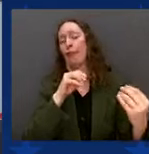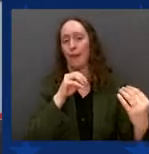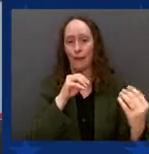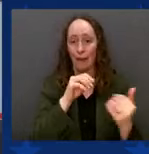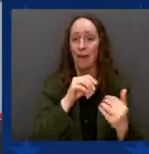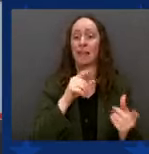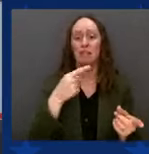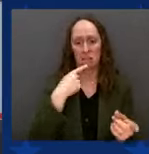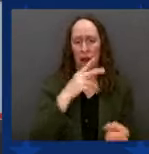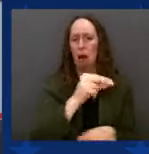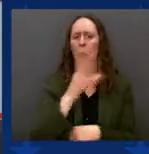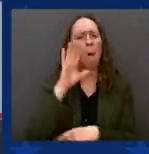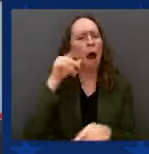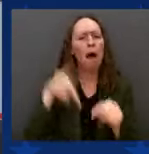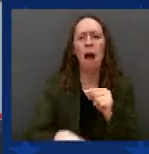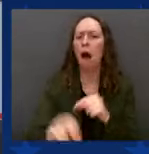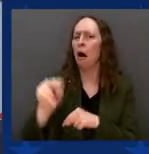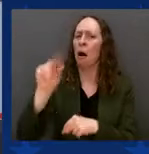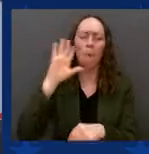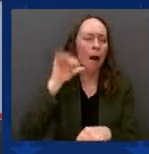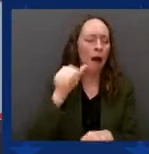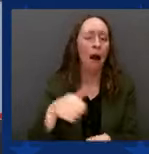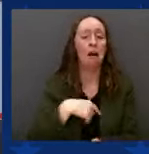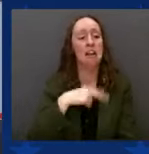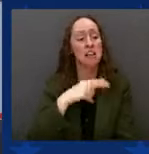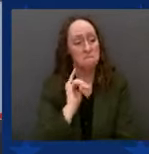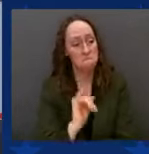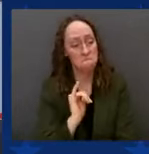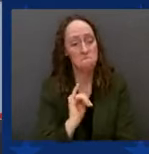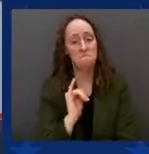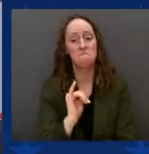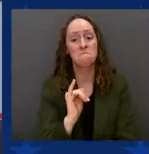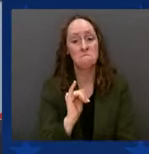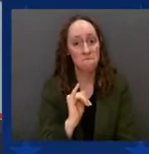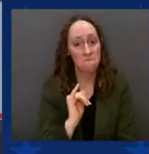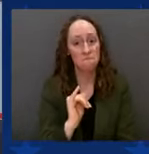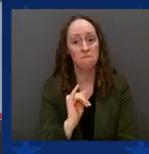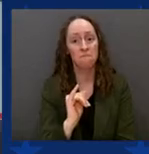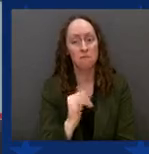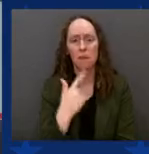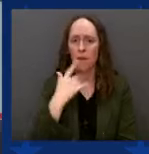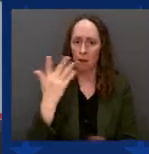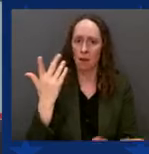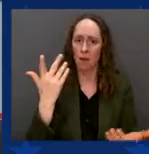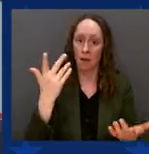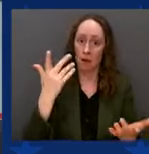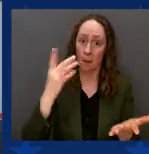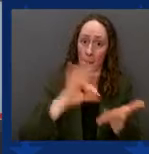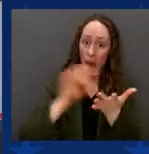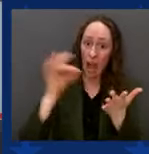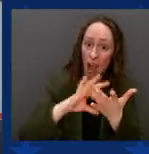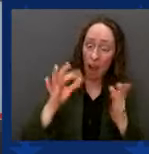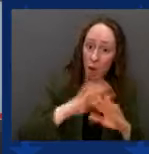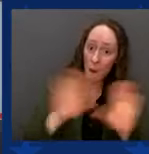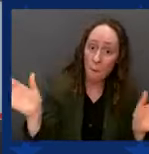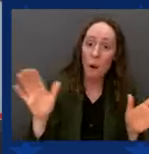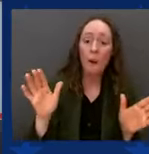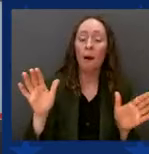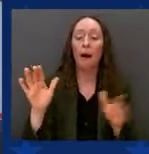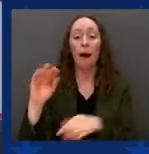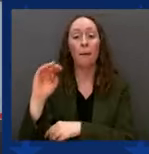said, well, what about Medicaid? What about the Affordable Care Act? What about veterans'